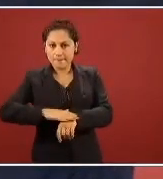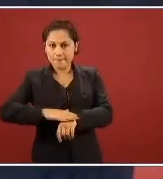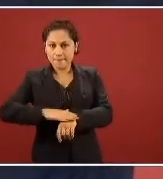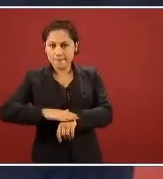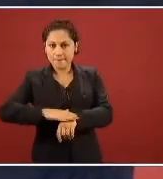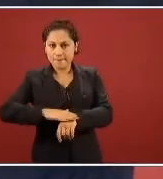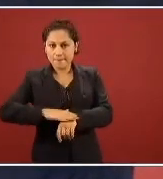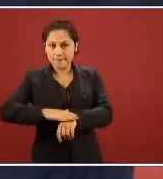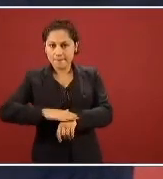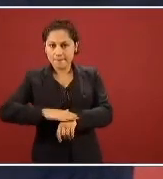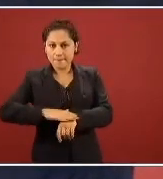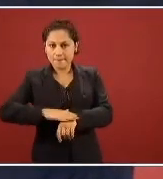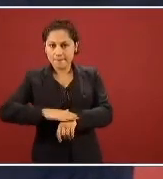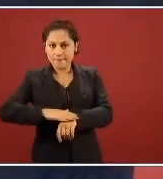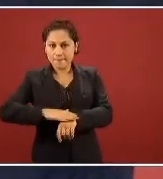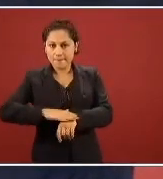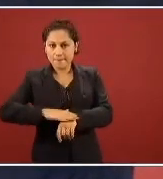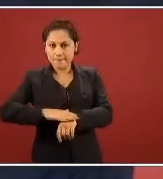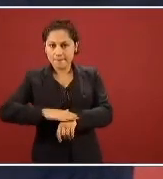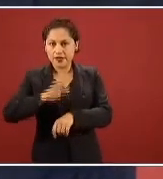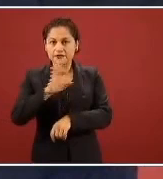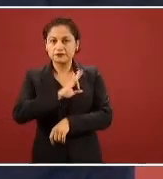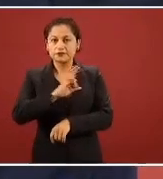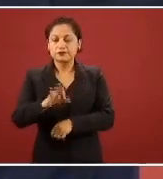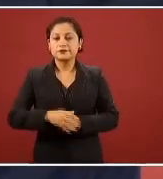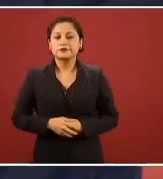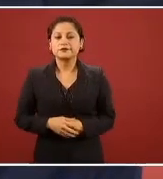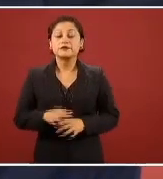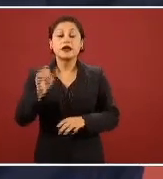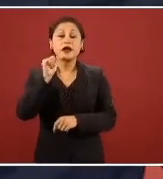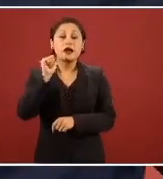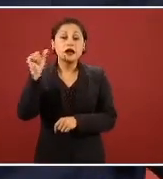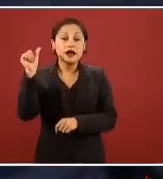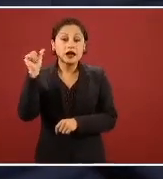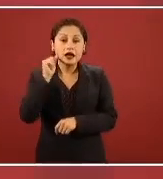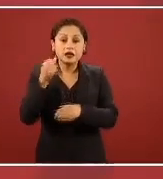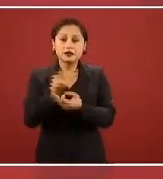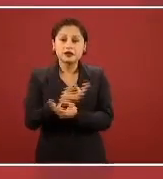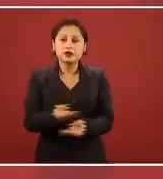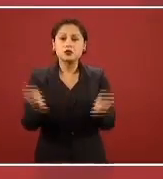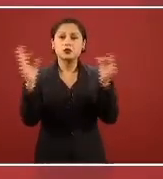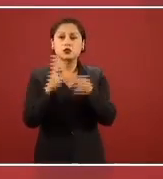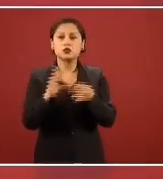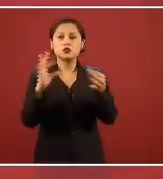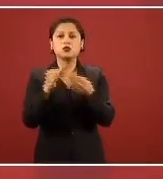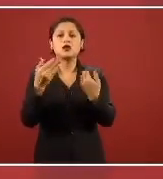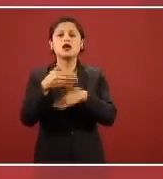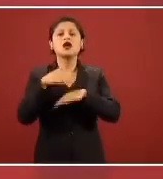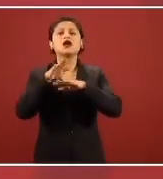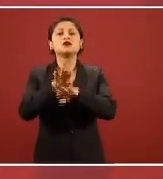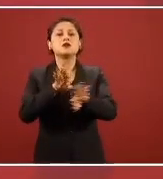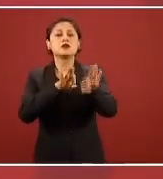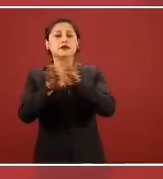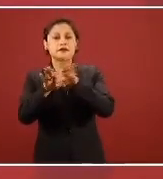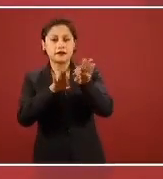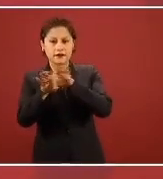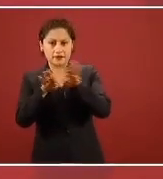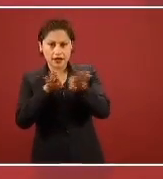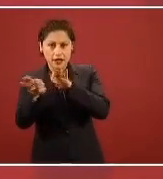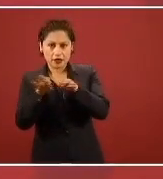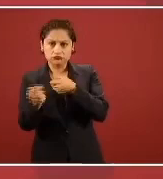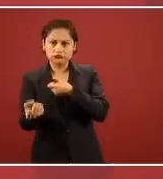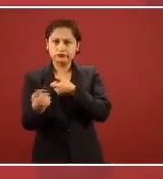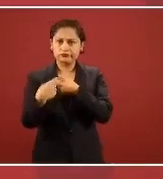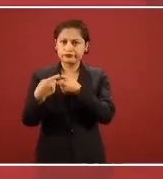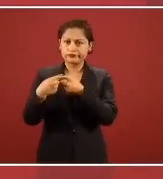it be known the data regarding employment y de ingresos and income del seguro social. From